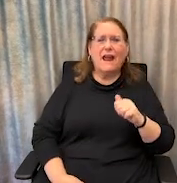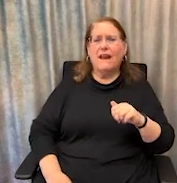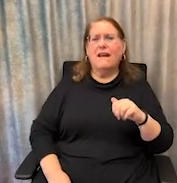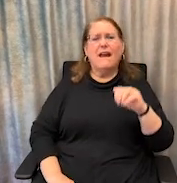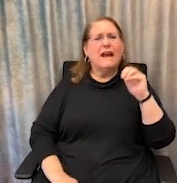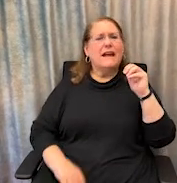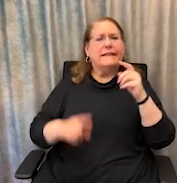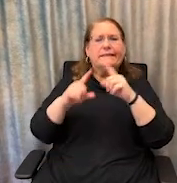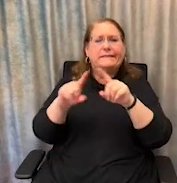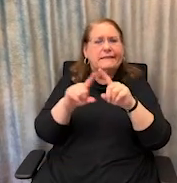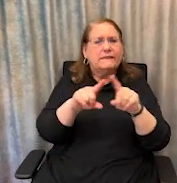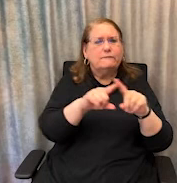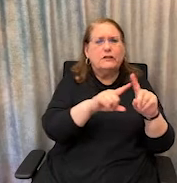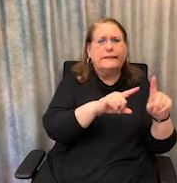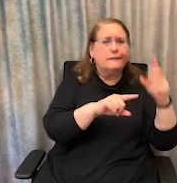The